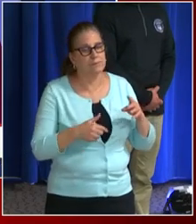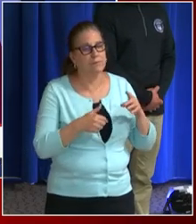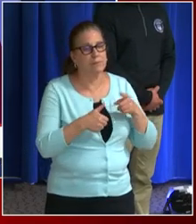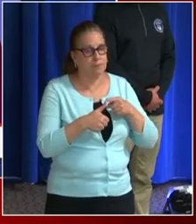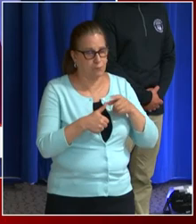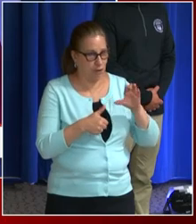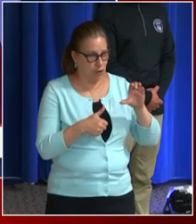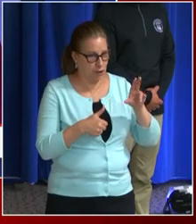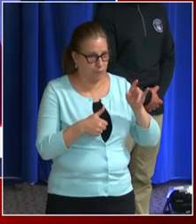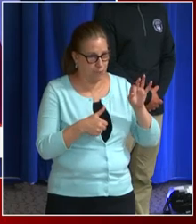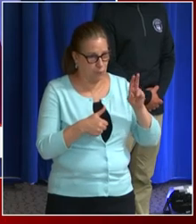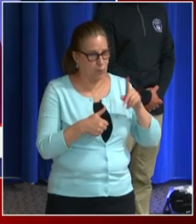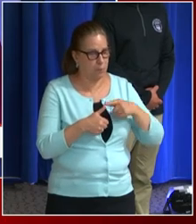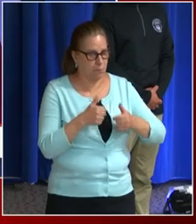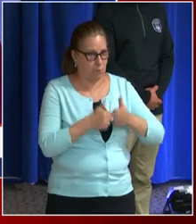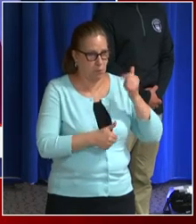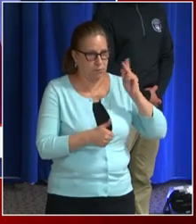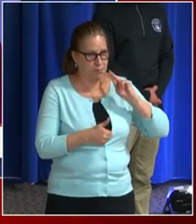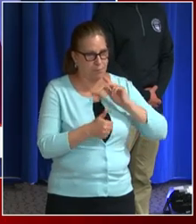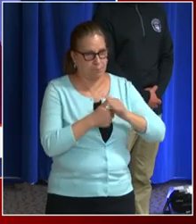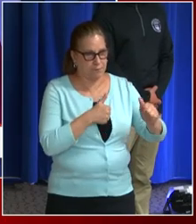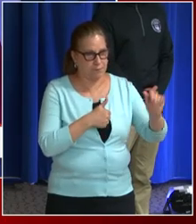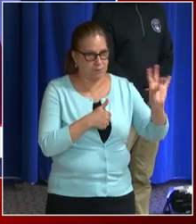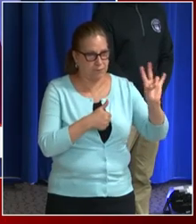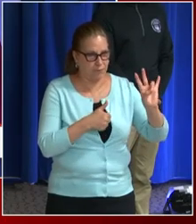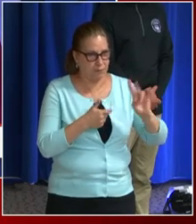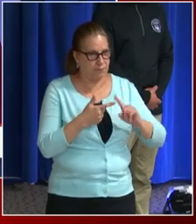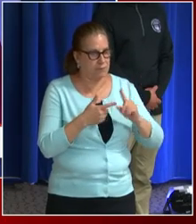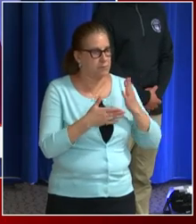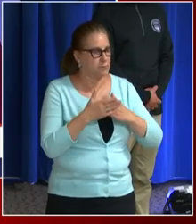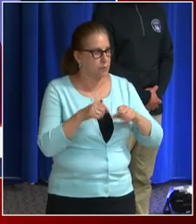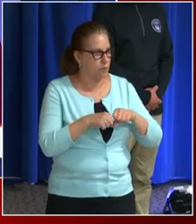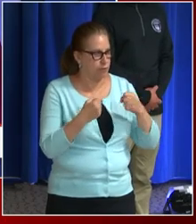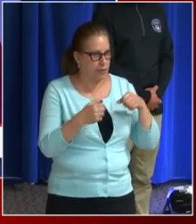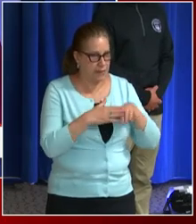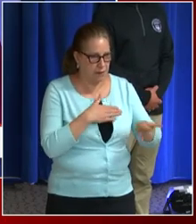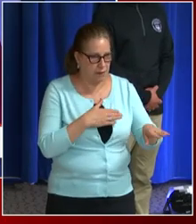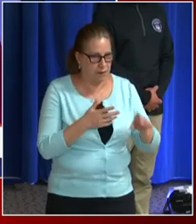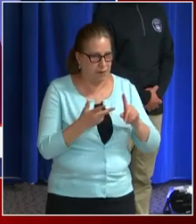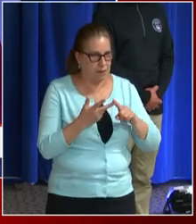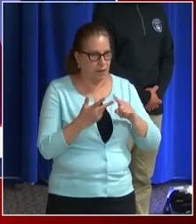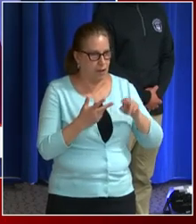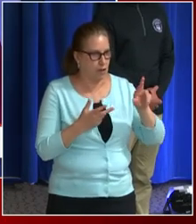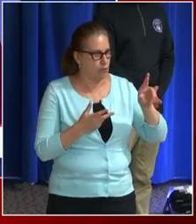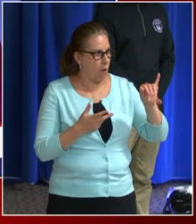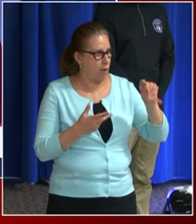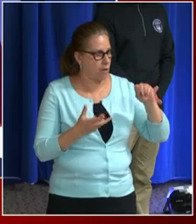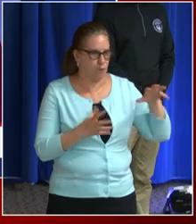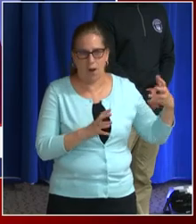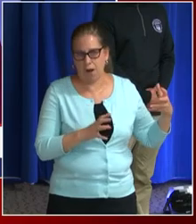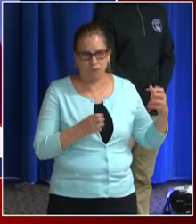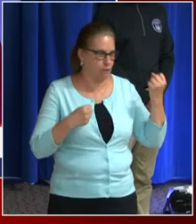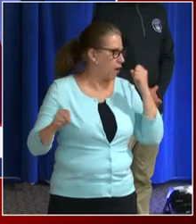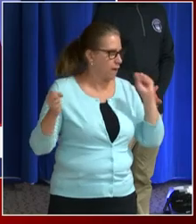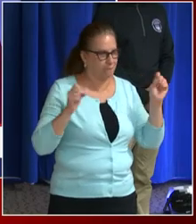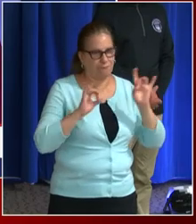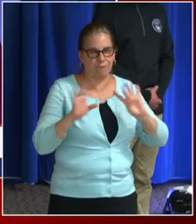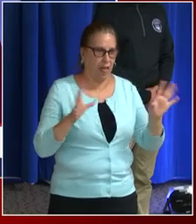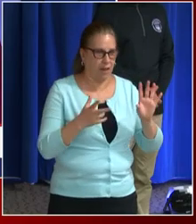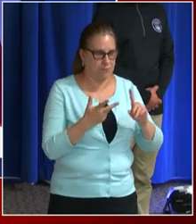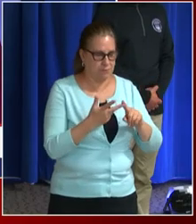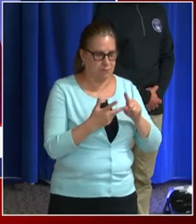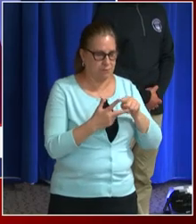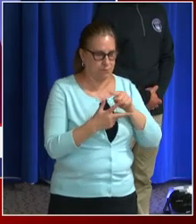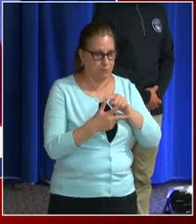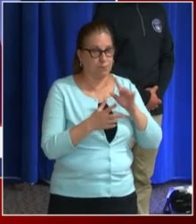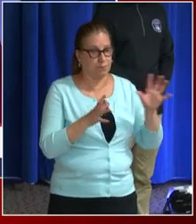curfew. We had some burglary and we had rioting arrests. More than 300 total? We're over 300 for sure. Chief, or is it over